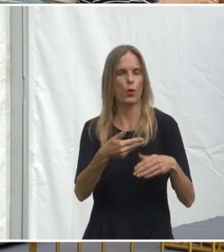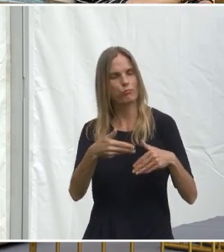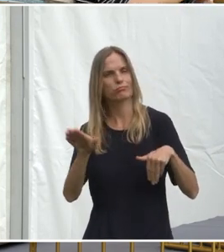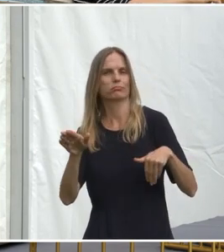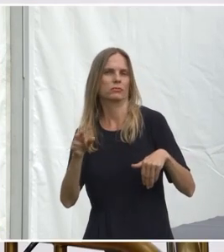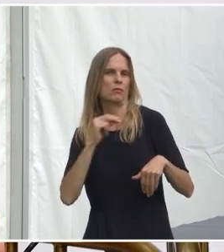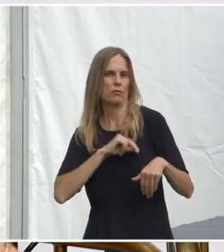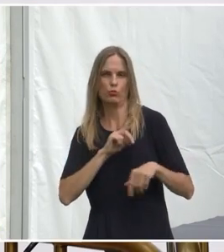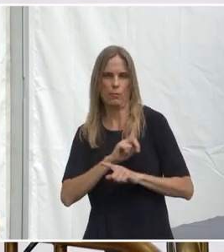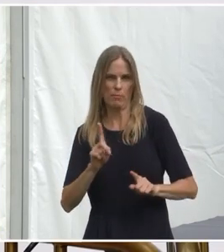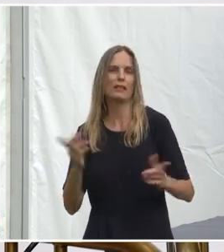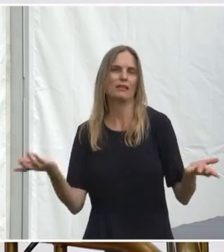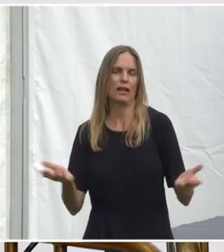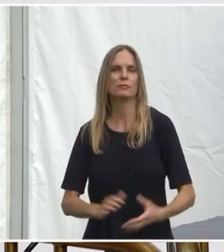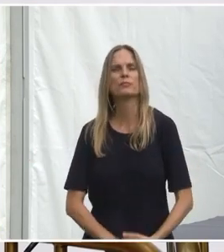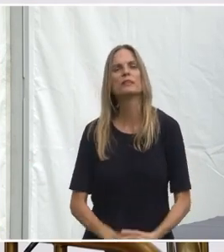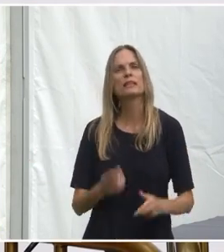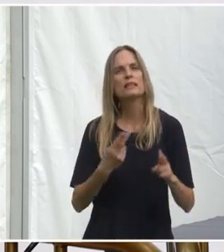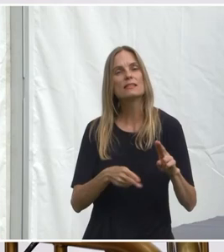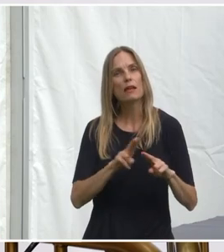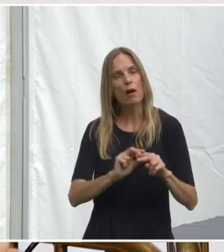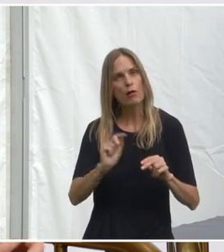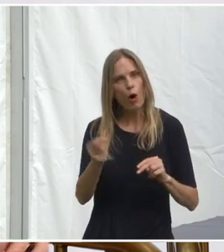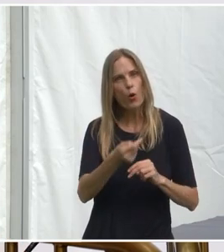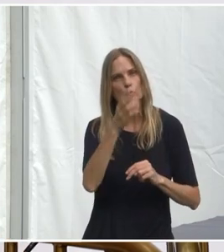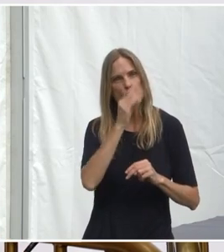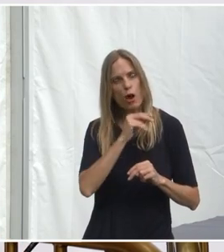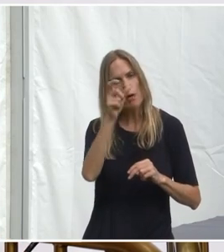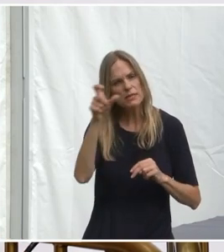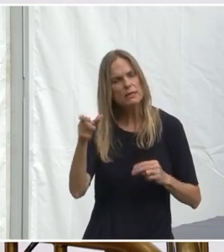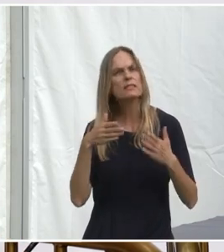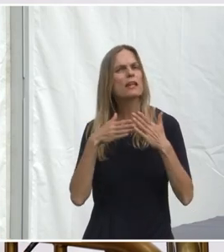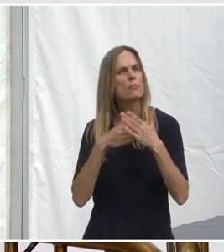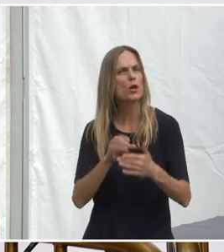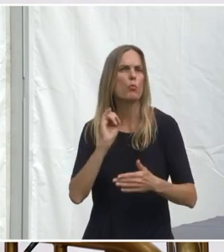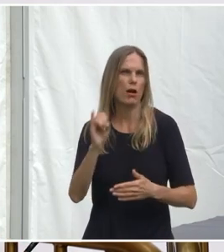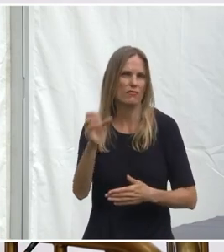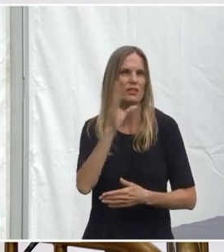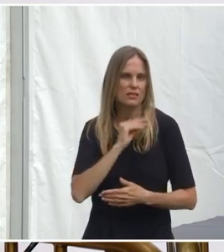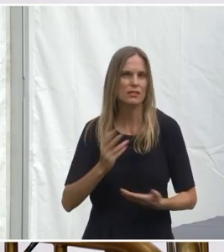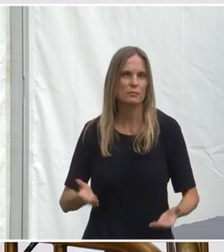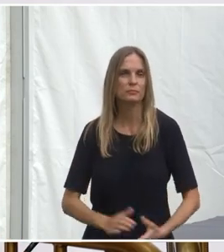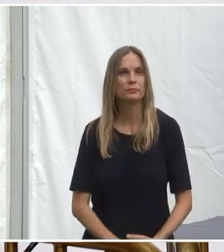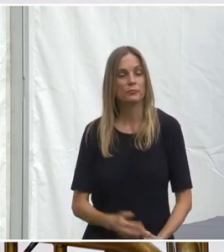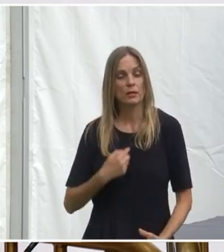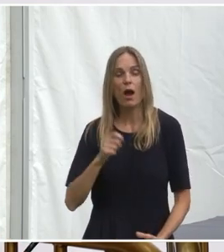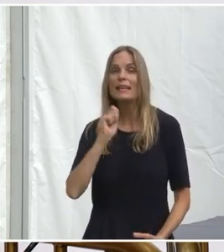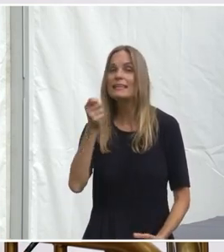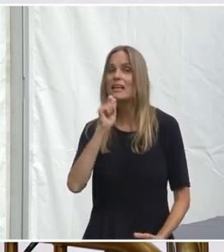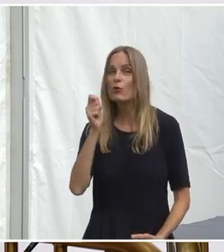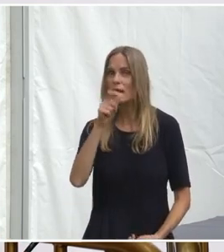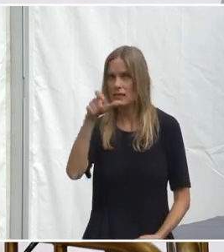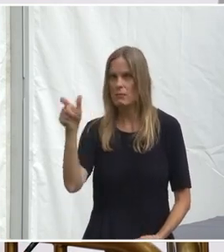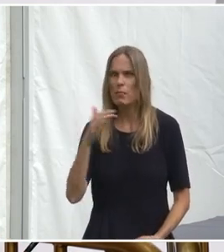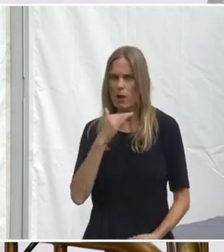can create dramatic consequences for people. And I interviewed many of them, and they said it's really difficult